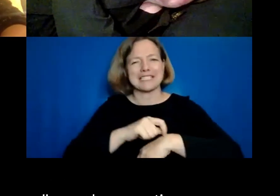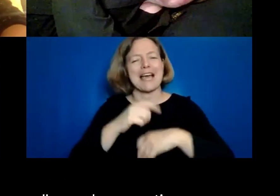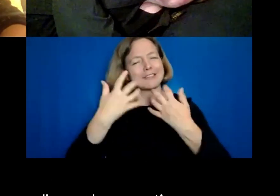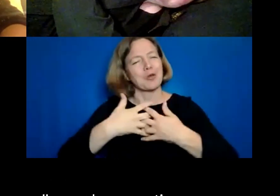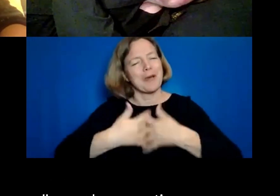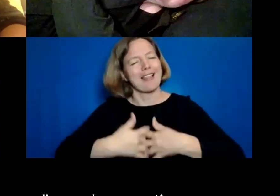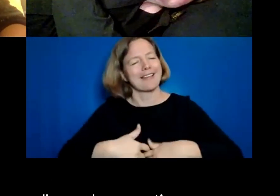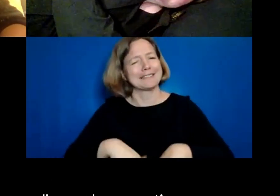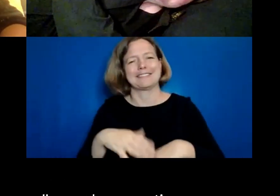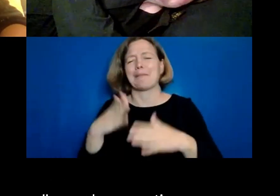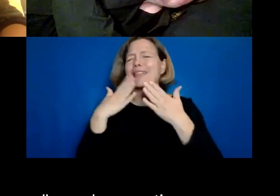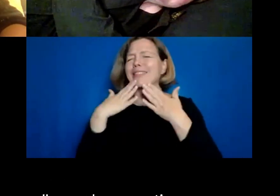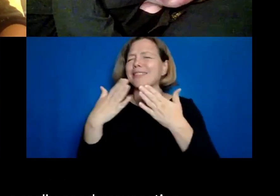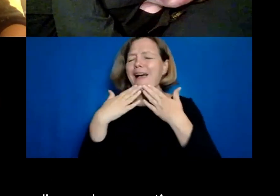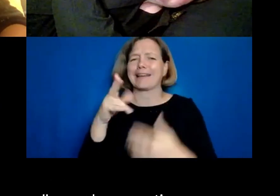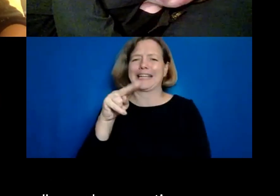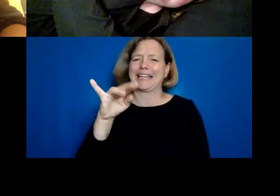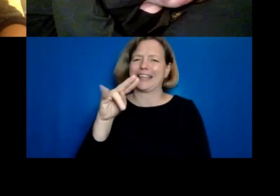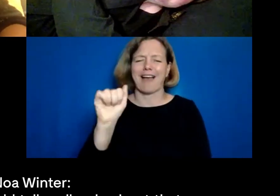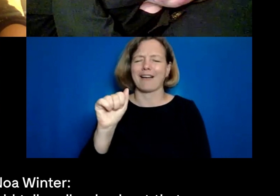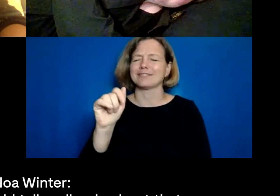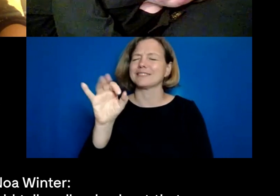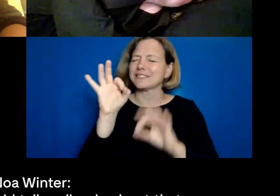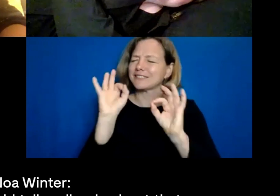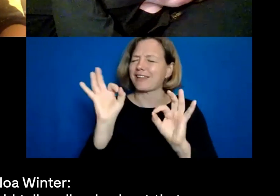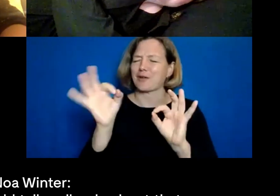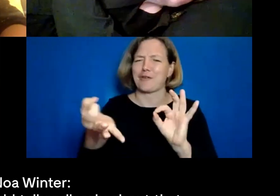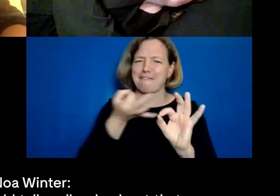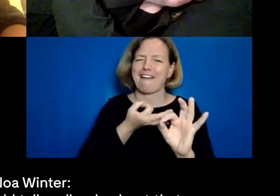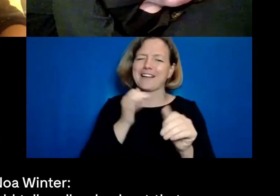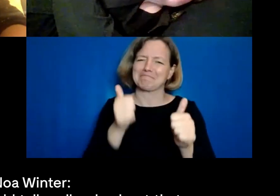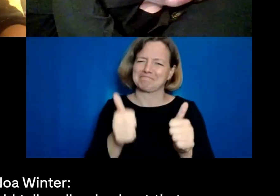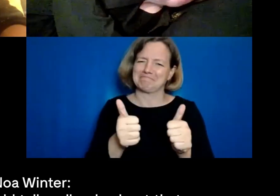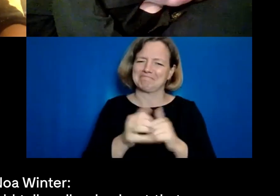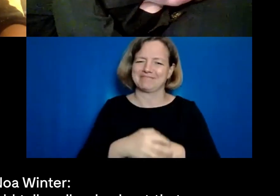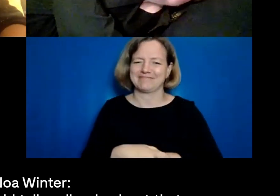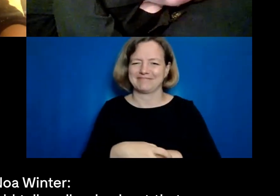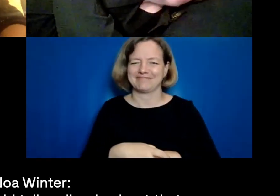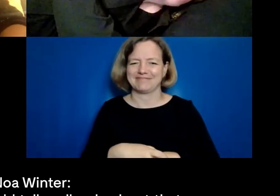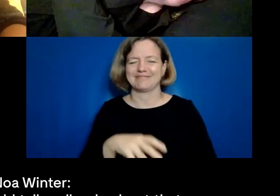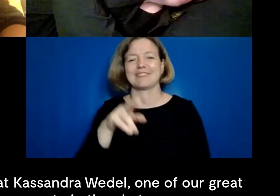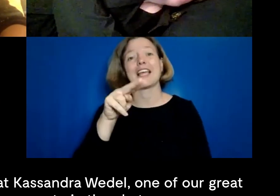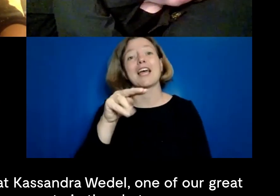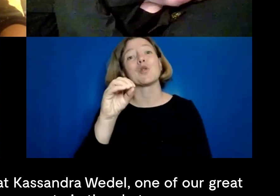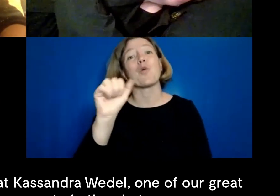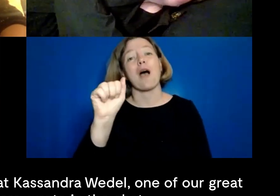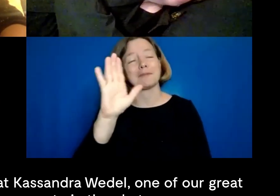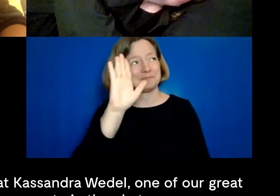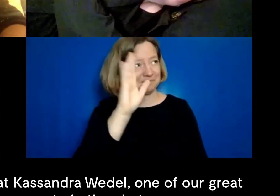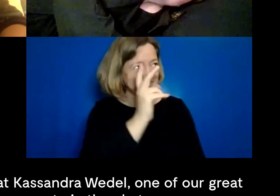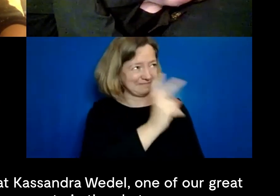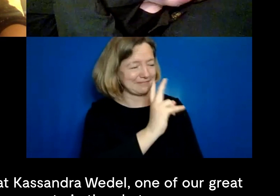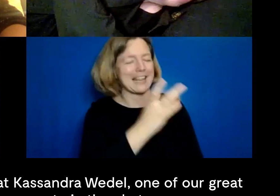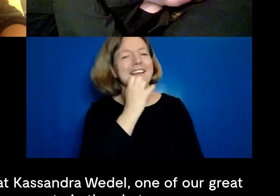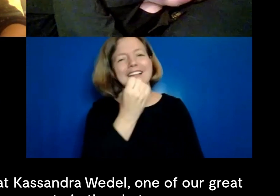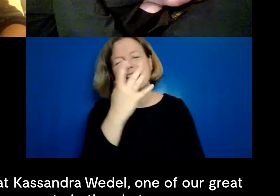thank you, Nina, really good provocation. Yeah, I think we could talk endlessly about that. I just want to